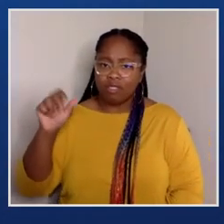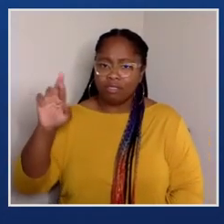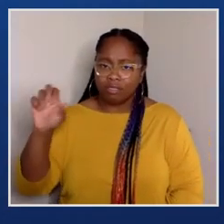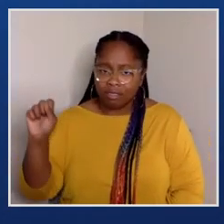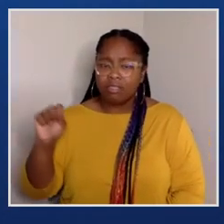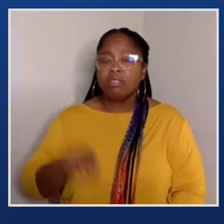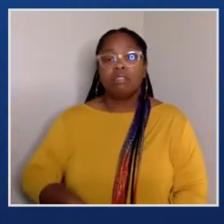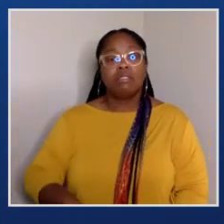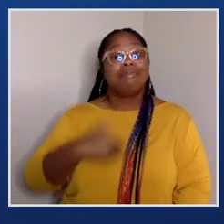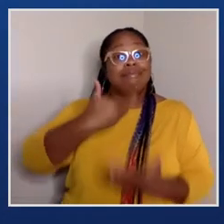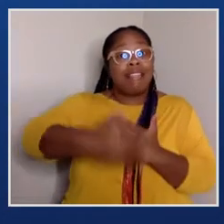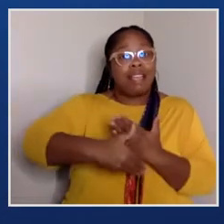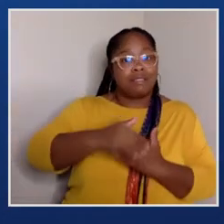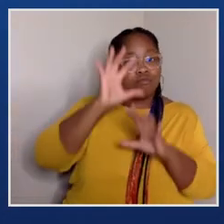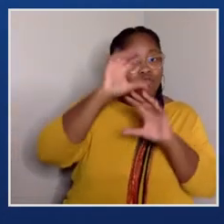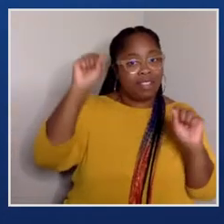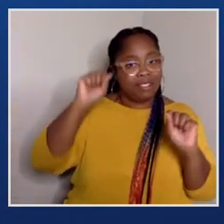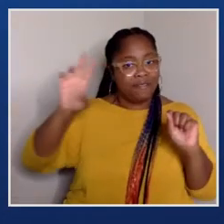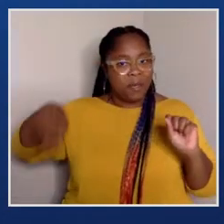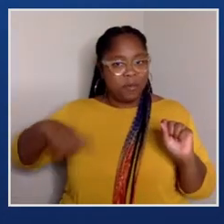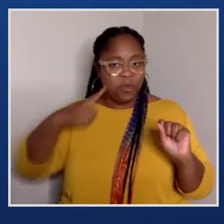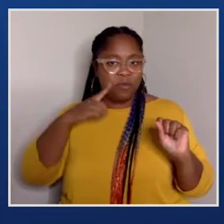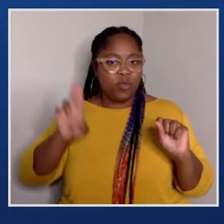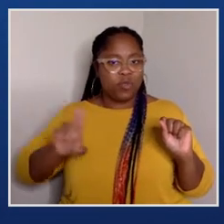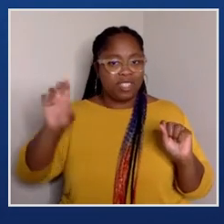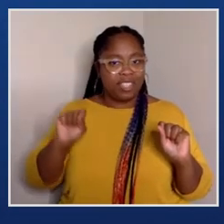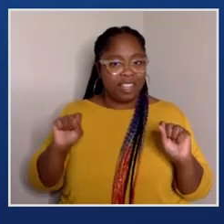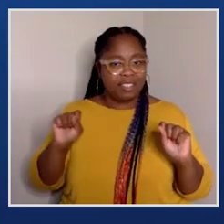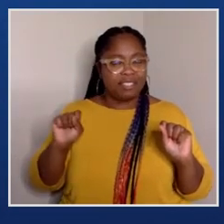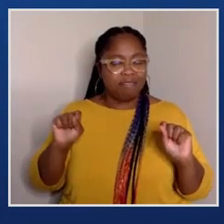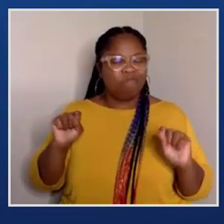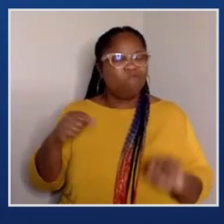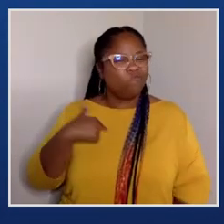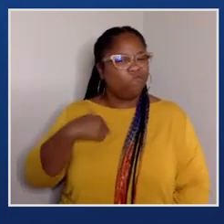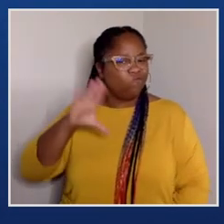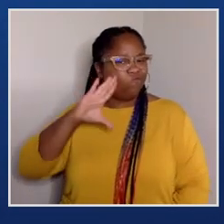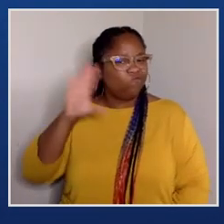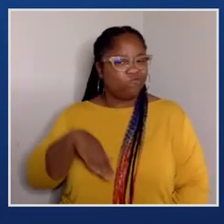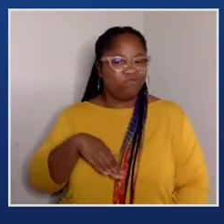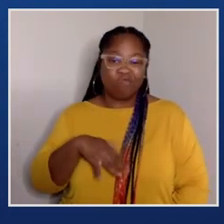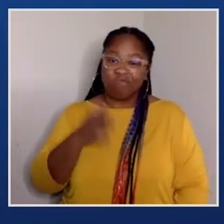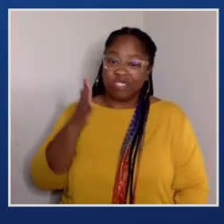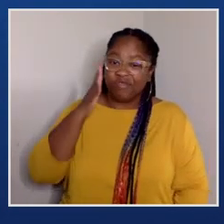United States. I know the future can be scary.